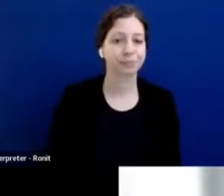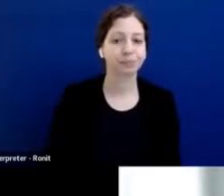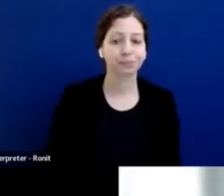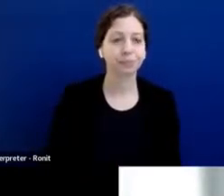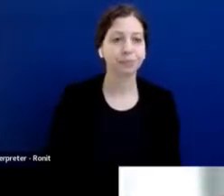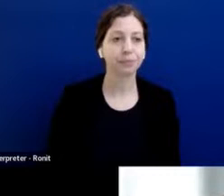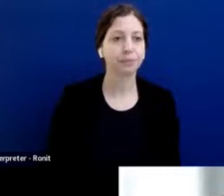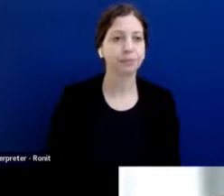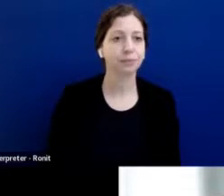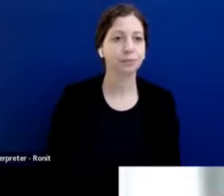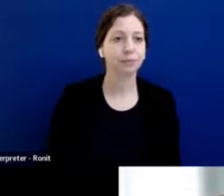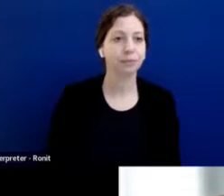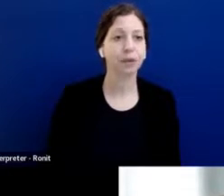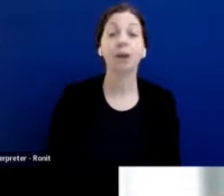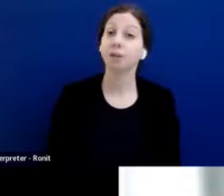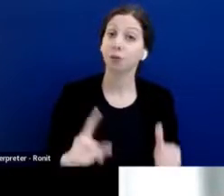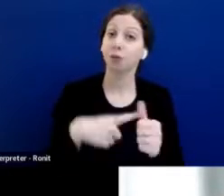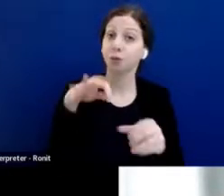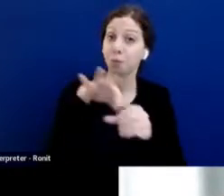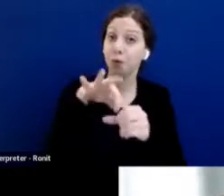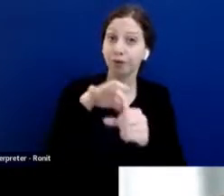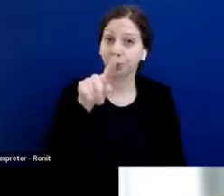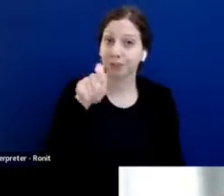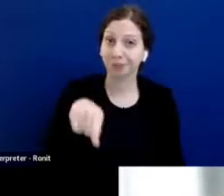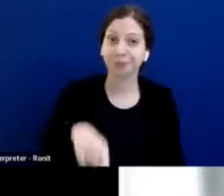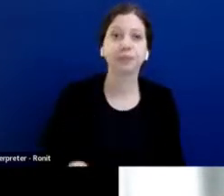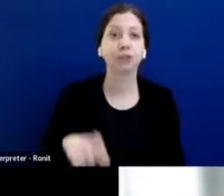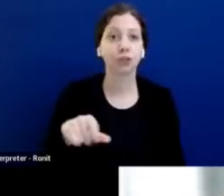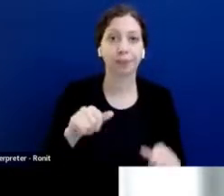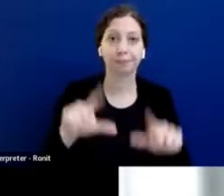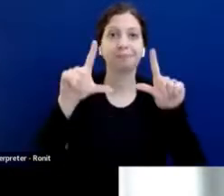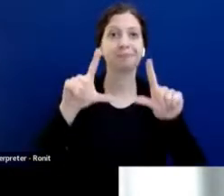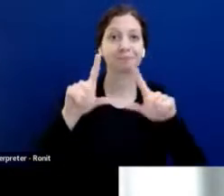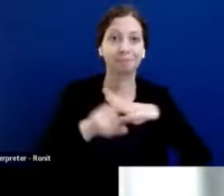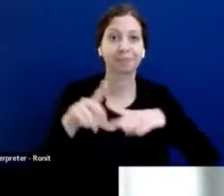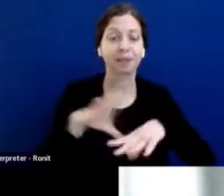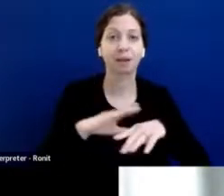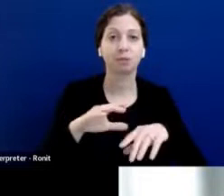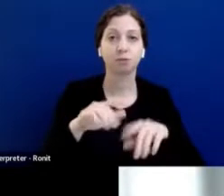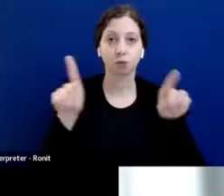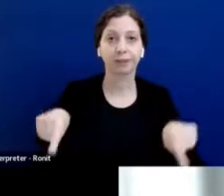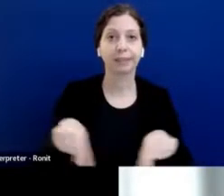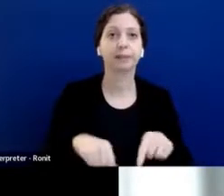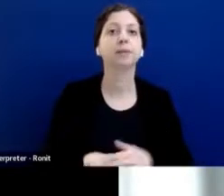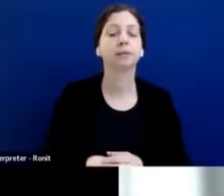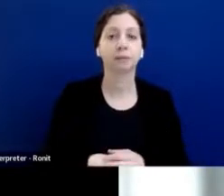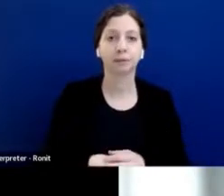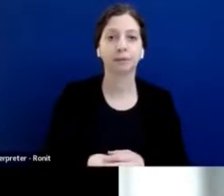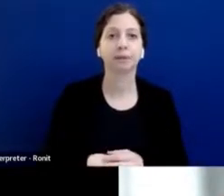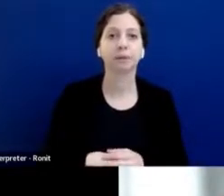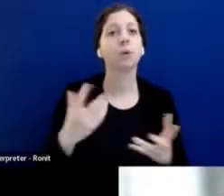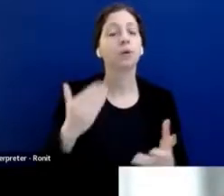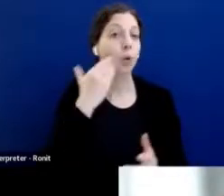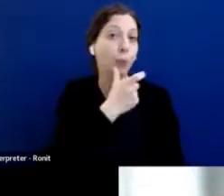This brings us to our first polling question, which should be on the screen. We want to know who